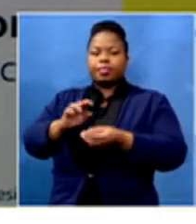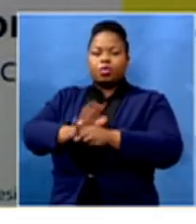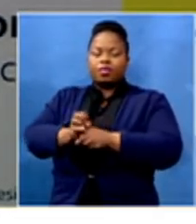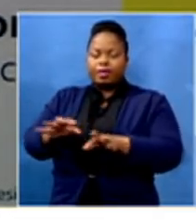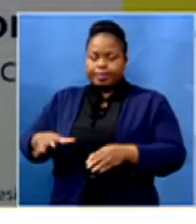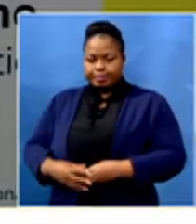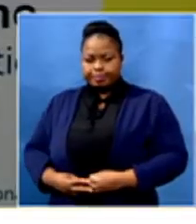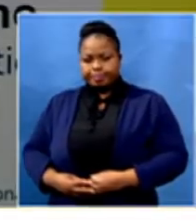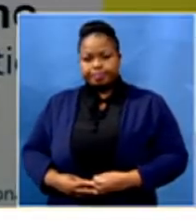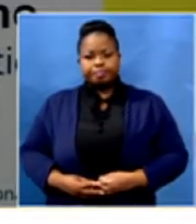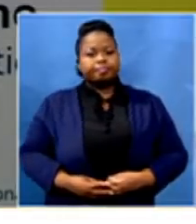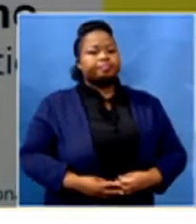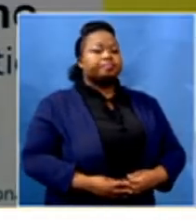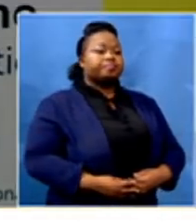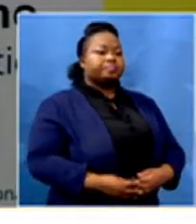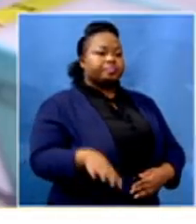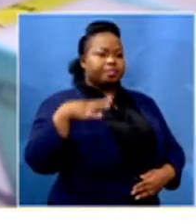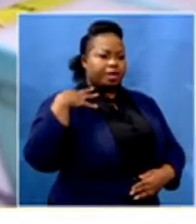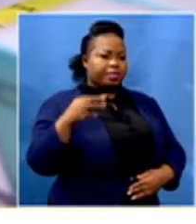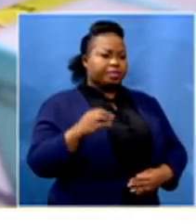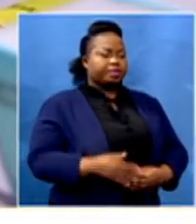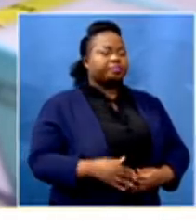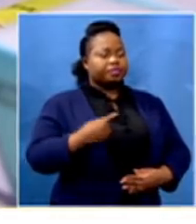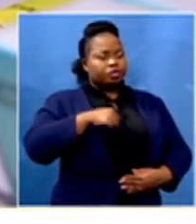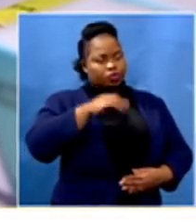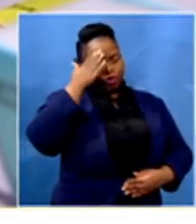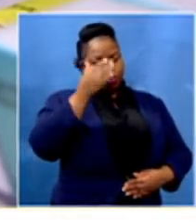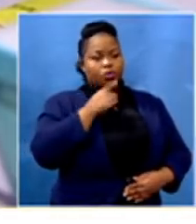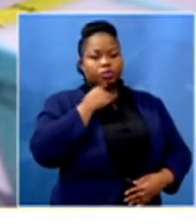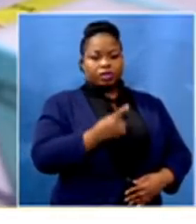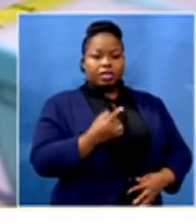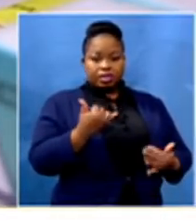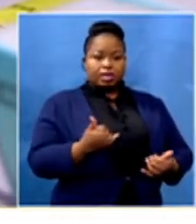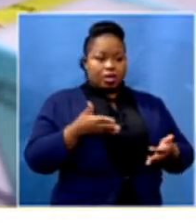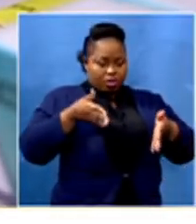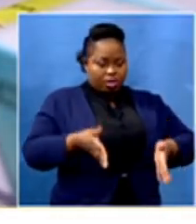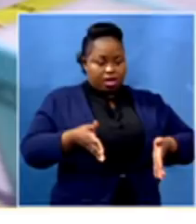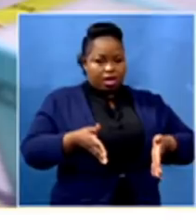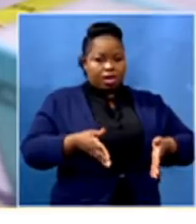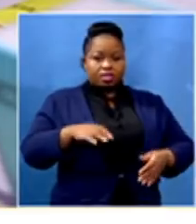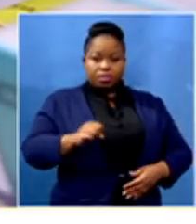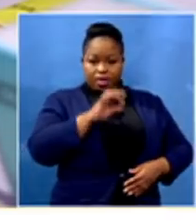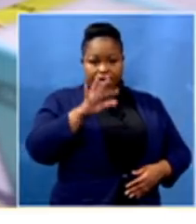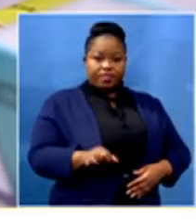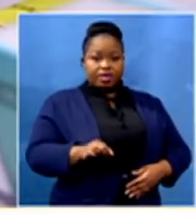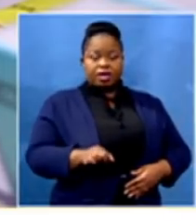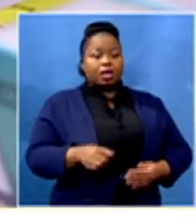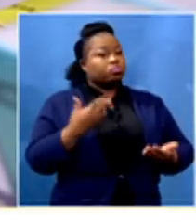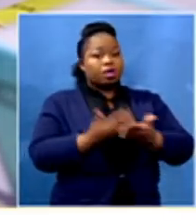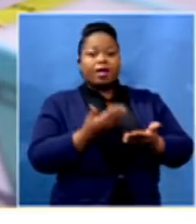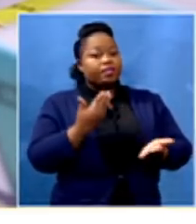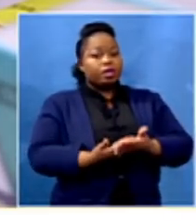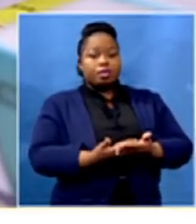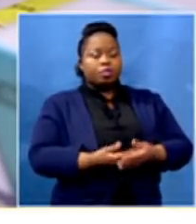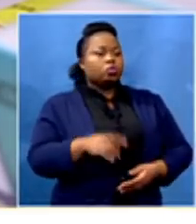COVID-19. Mm-hmm. So, Minister, we know that, as you mentioned, it is here, it is widely available,